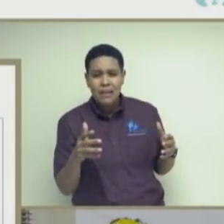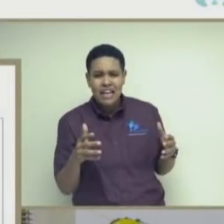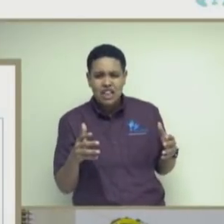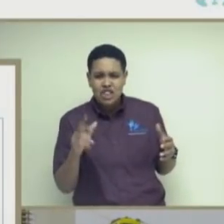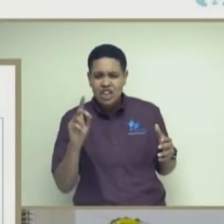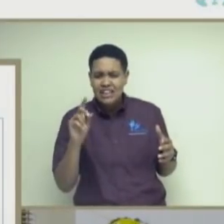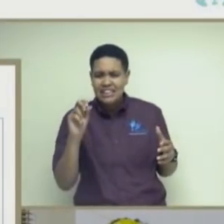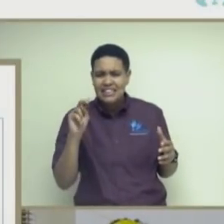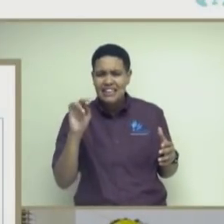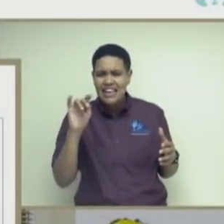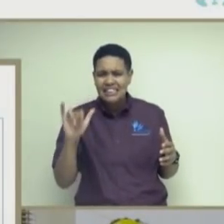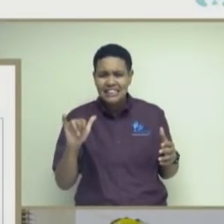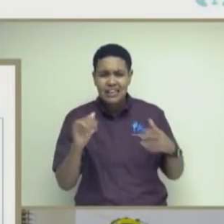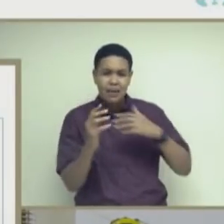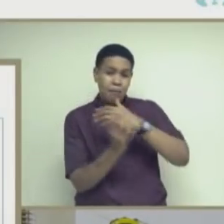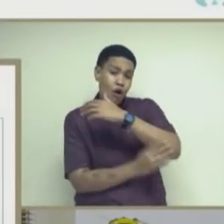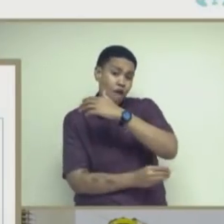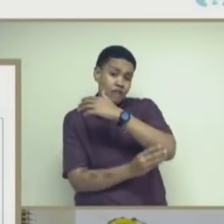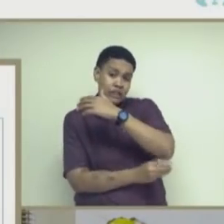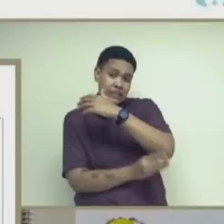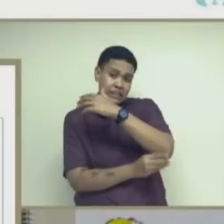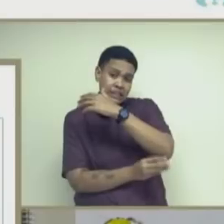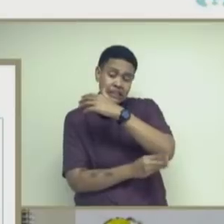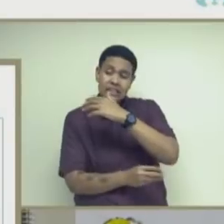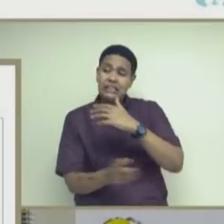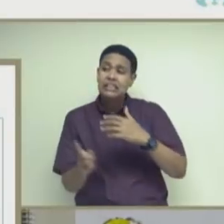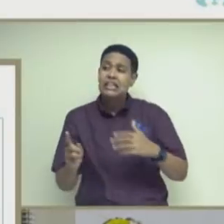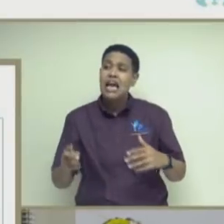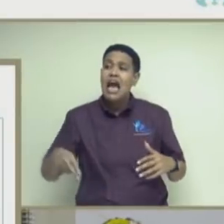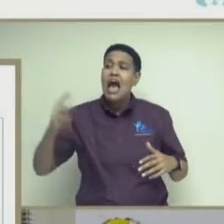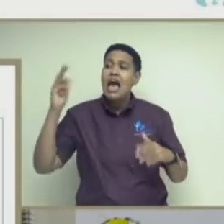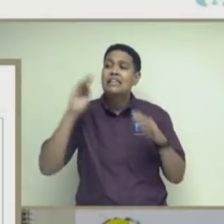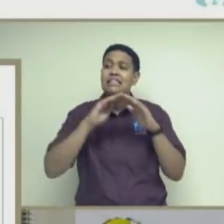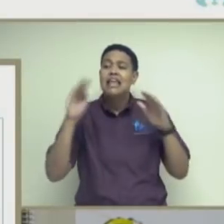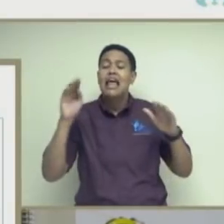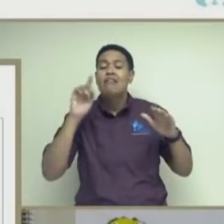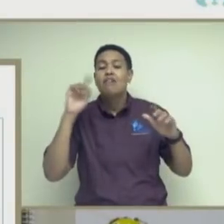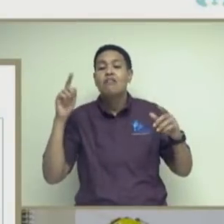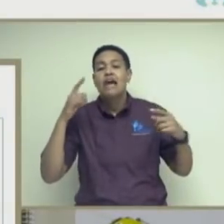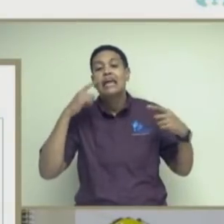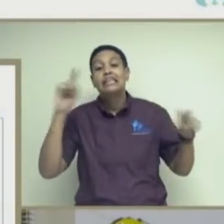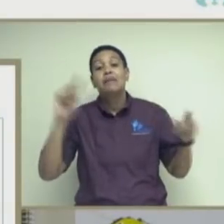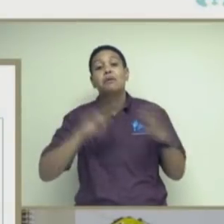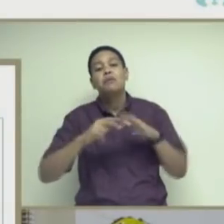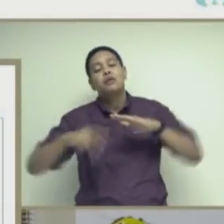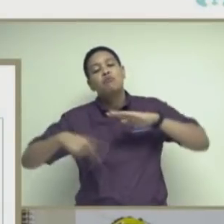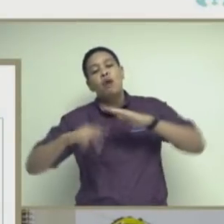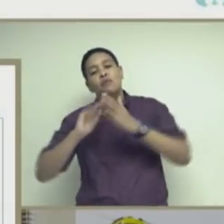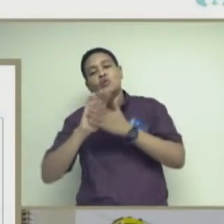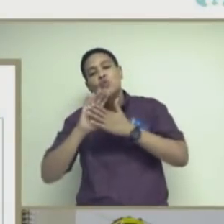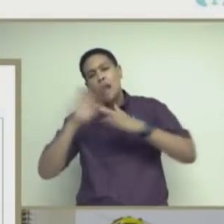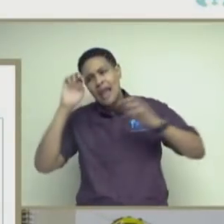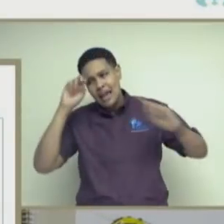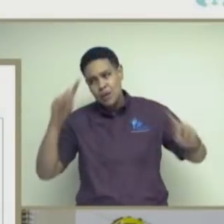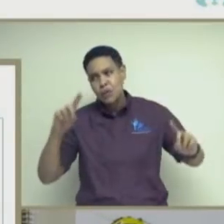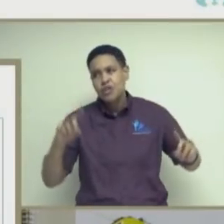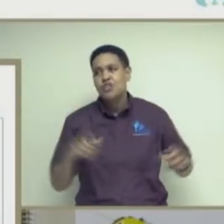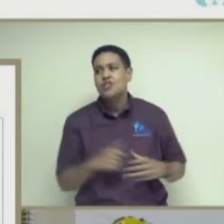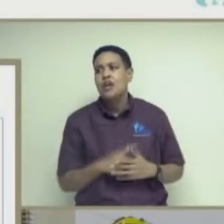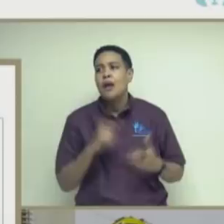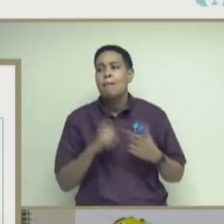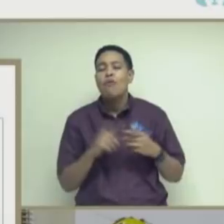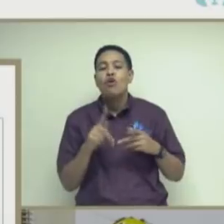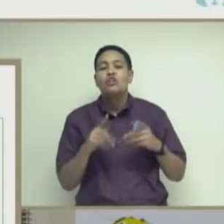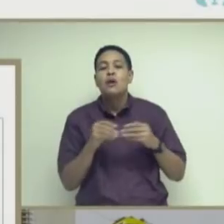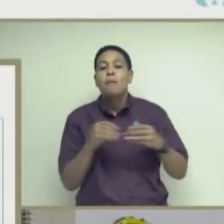density, poverty, highest level of attainment being primary school education, and